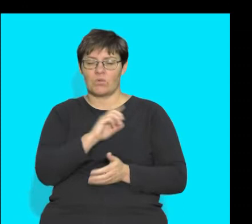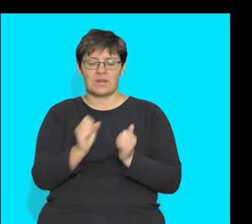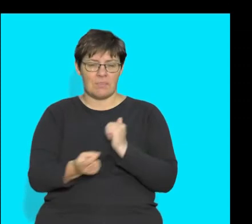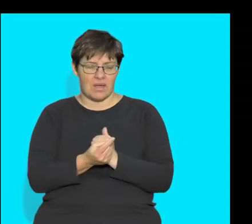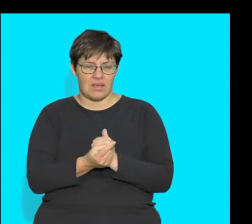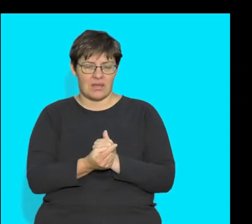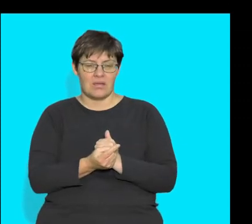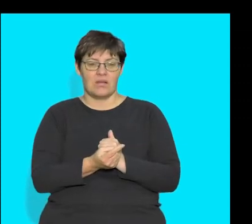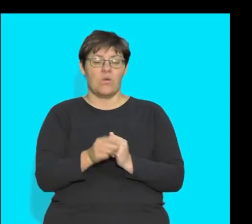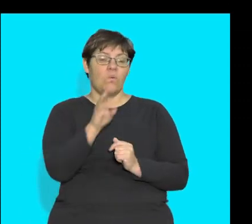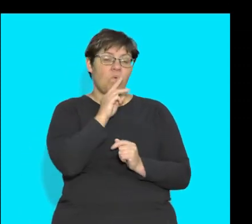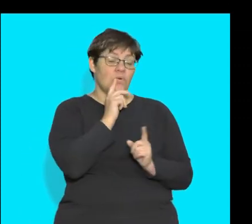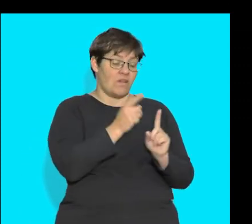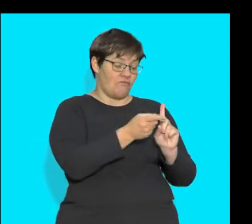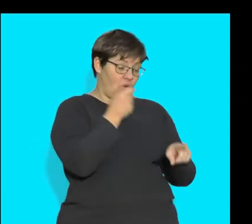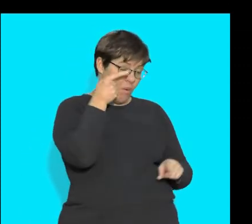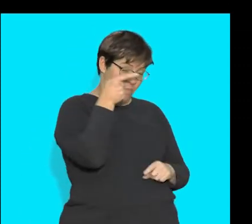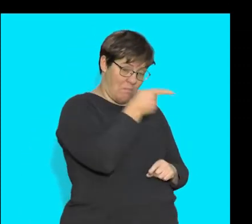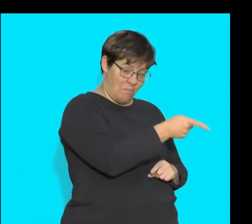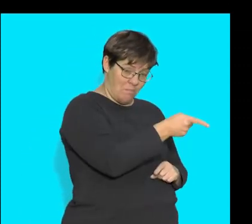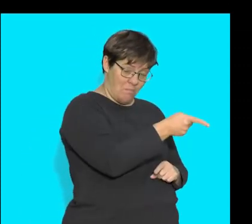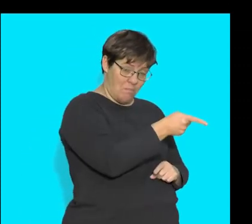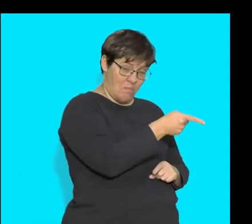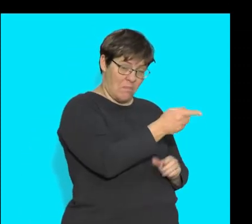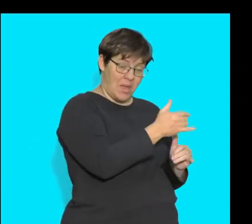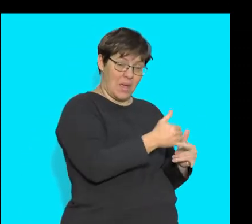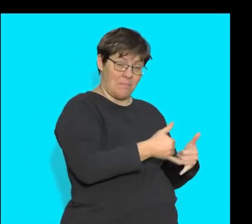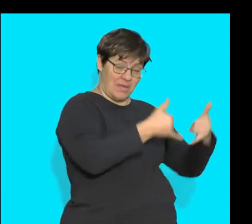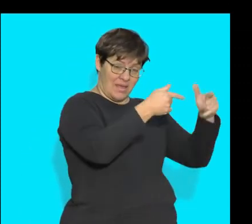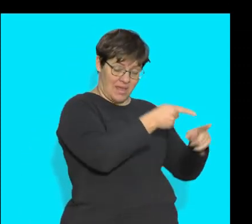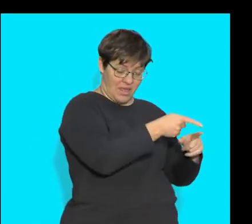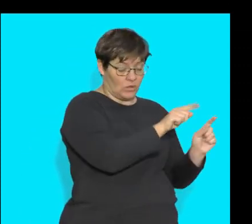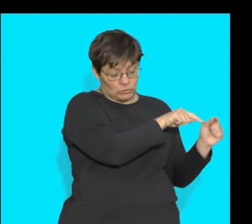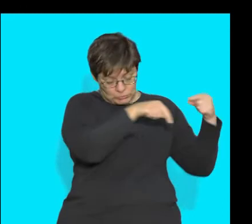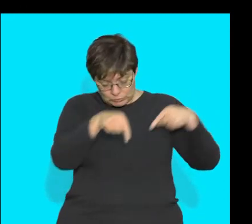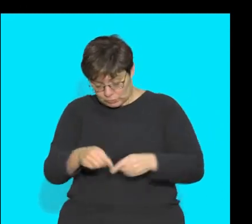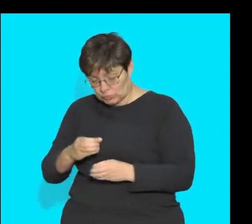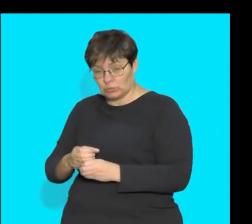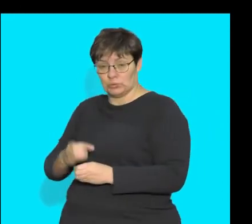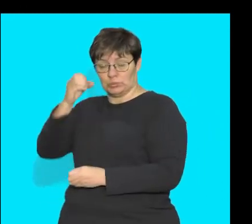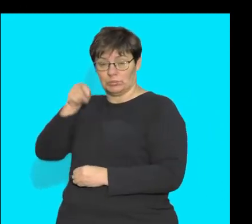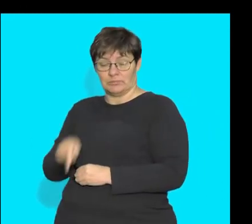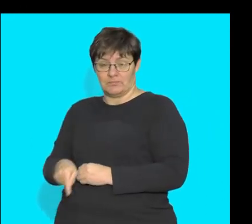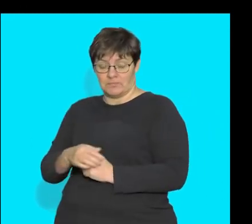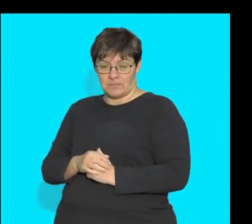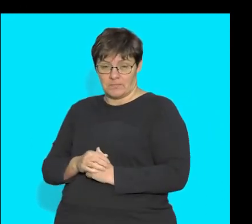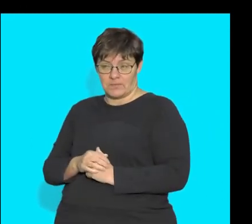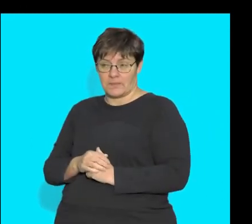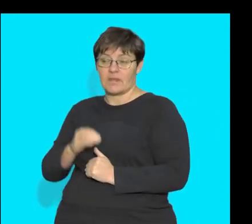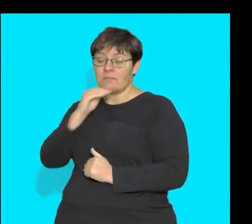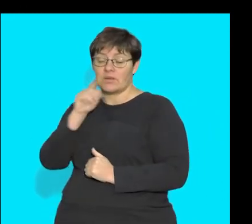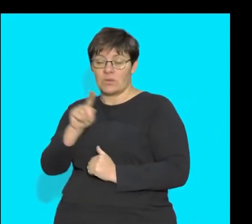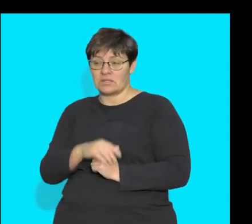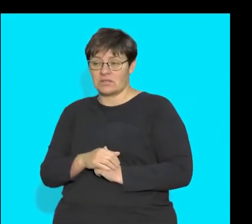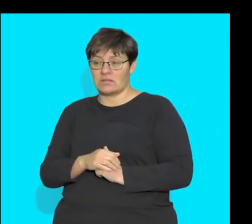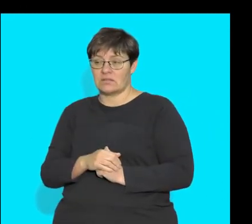Water moved from the beaker into the tubing, which means,